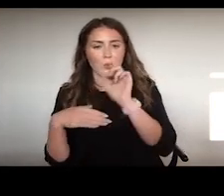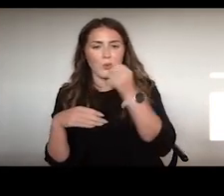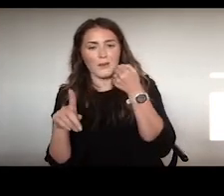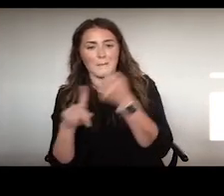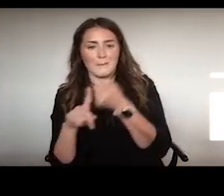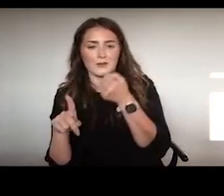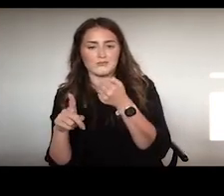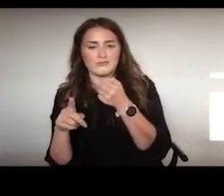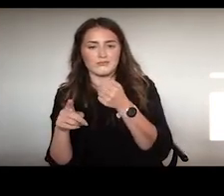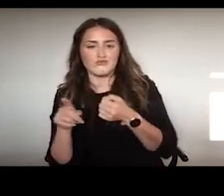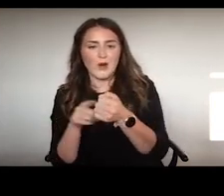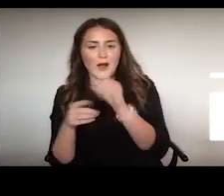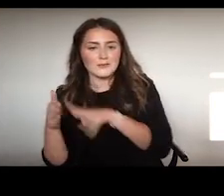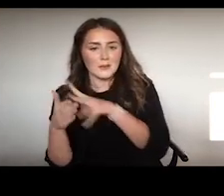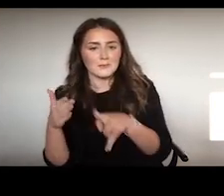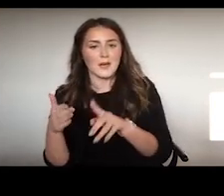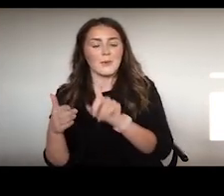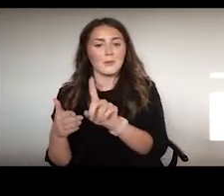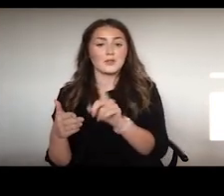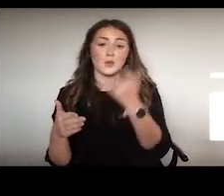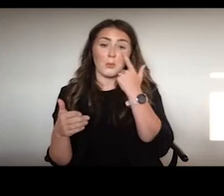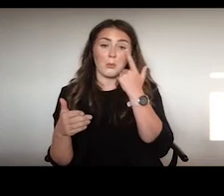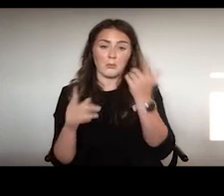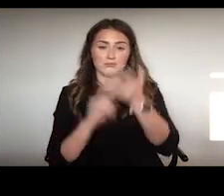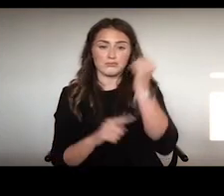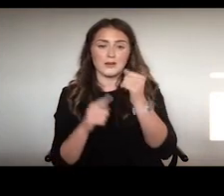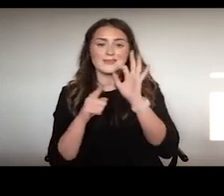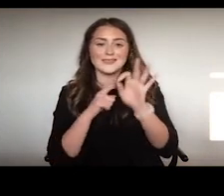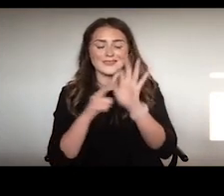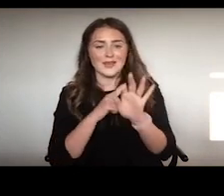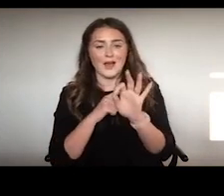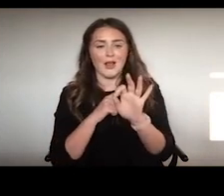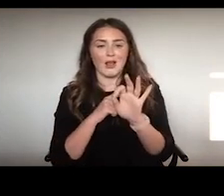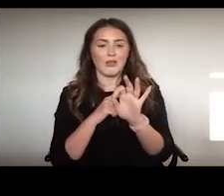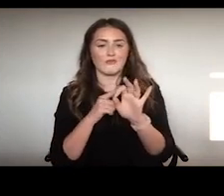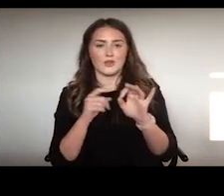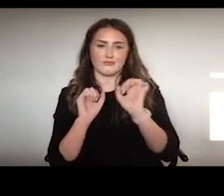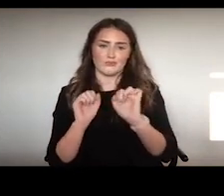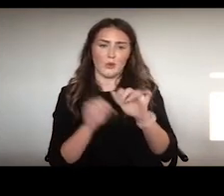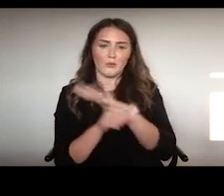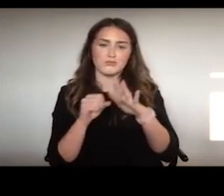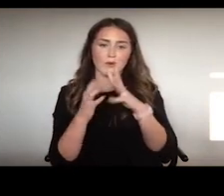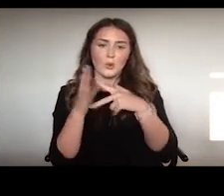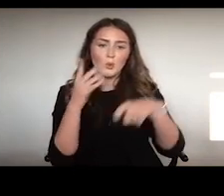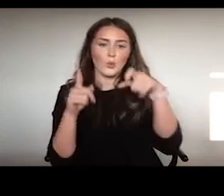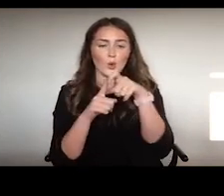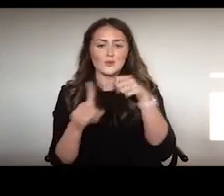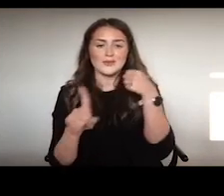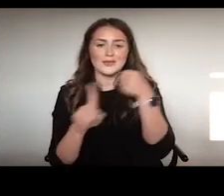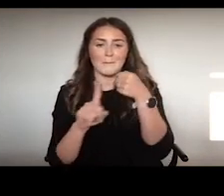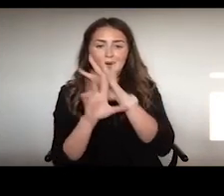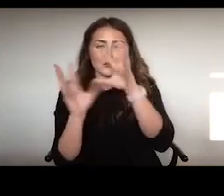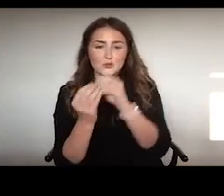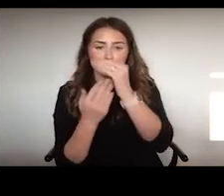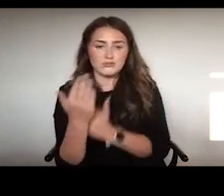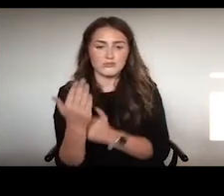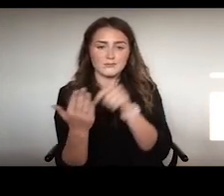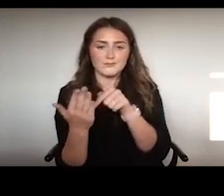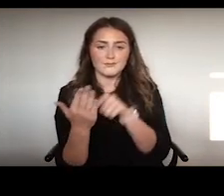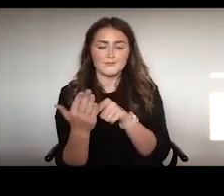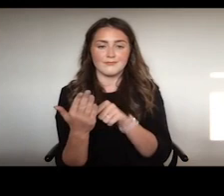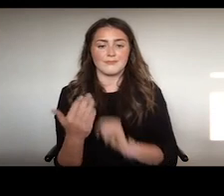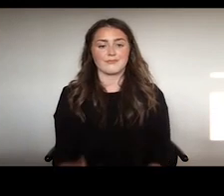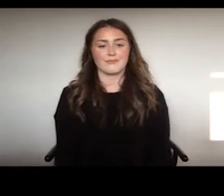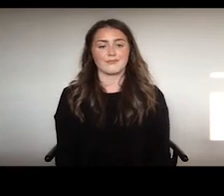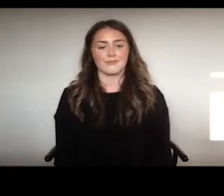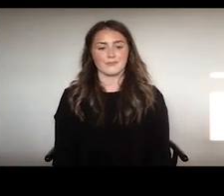night closures that will affect rail services. You can find out more detail about what specific services will be affected in your ward